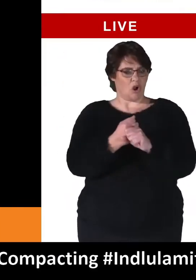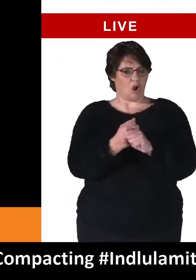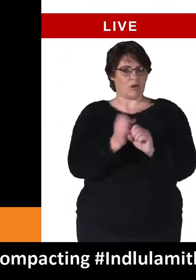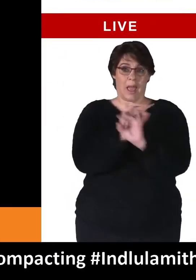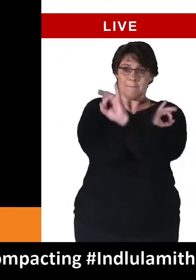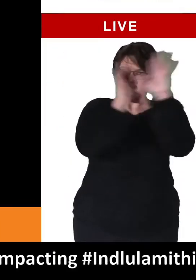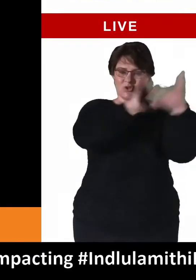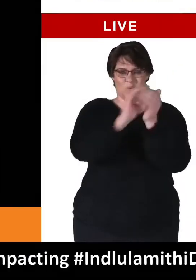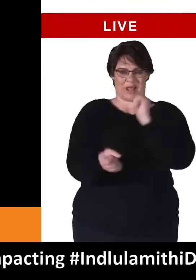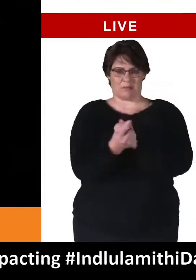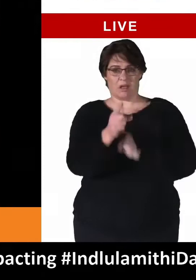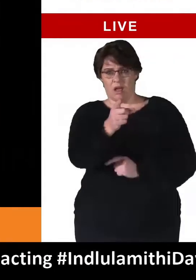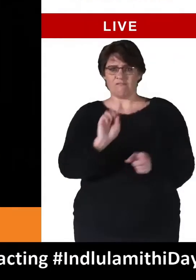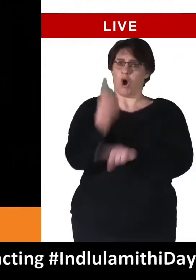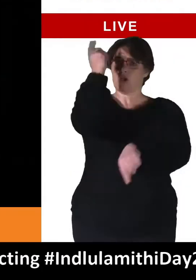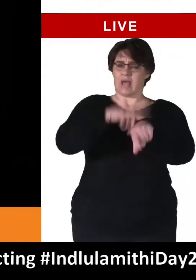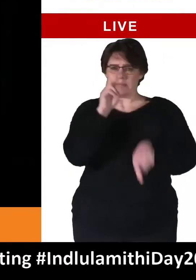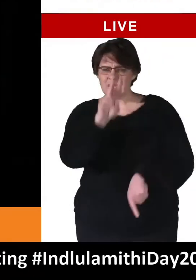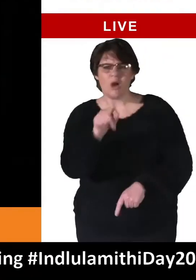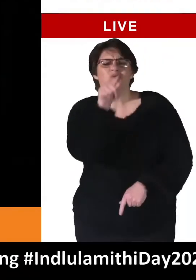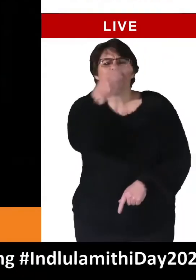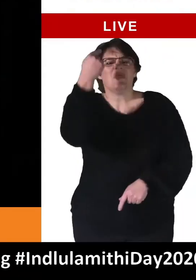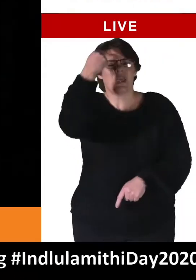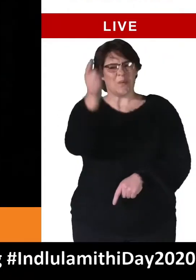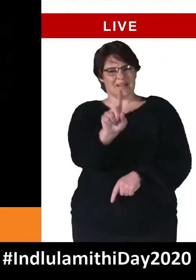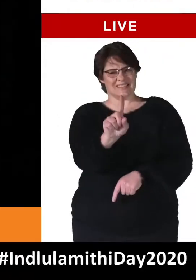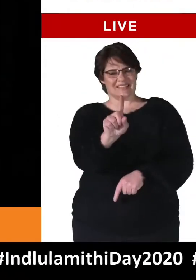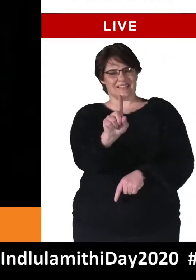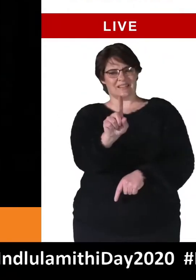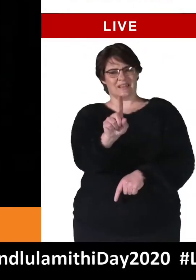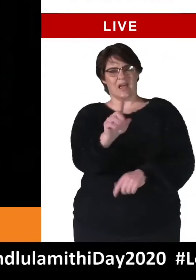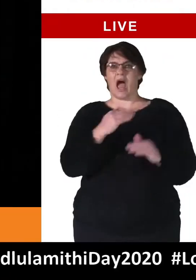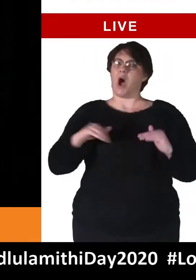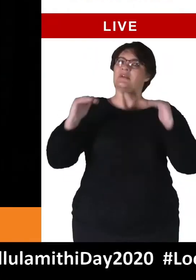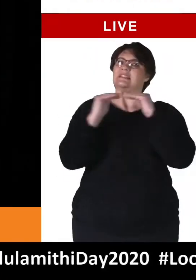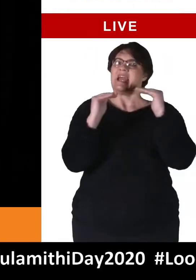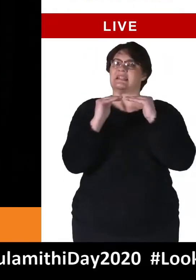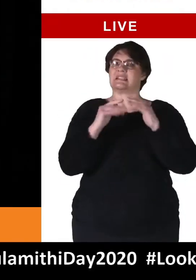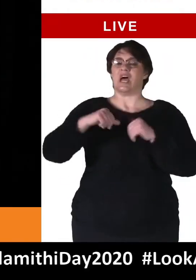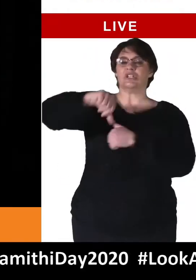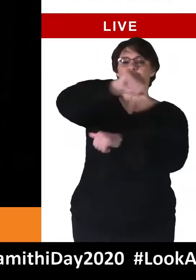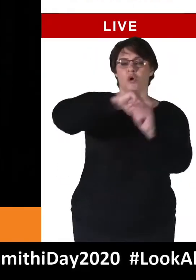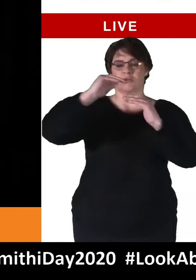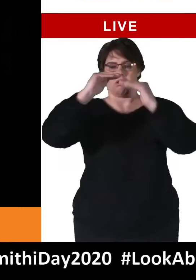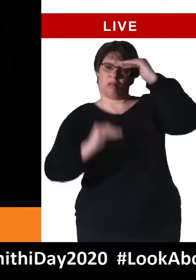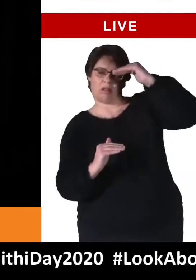what's coming. For those of you not, what do you think our status is in the social inequality